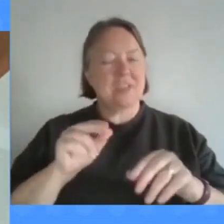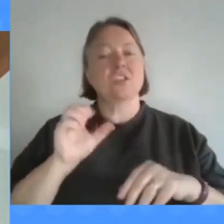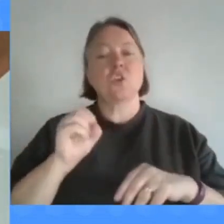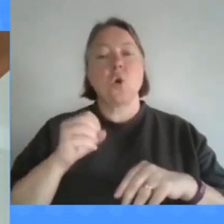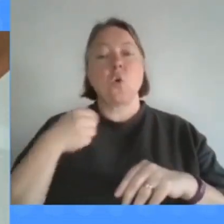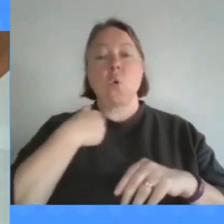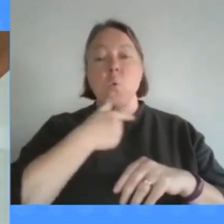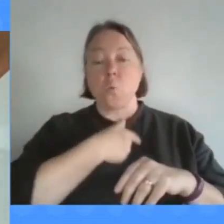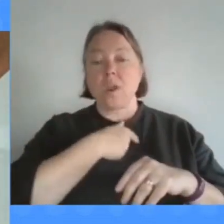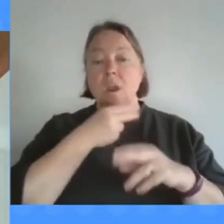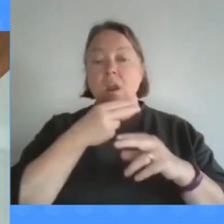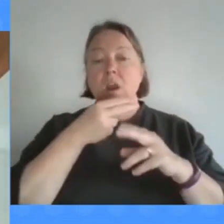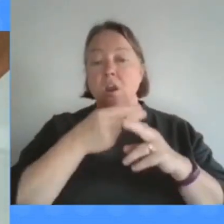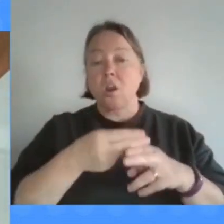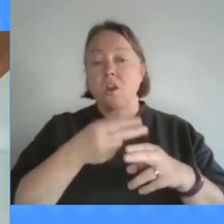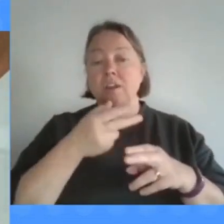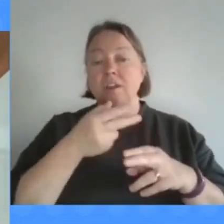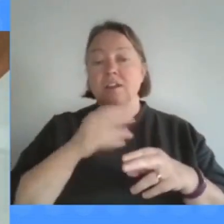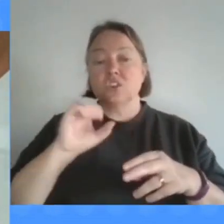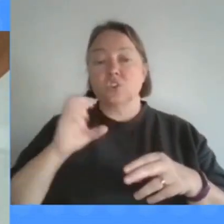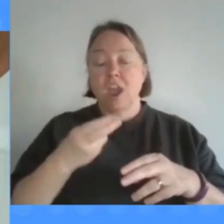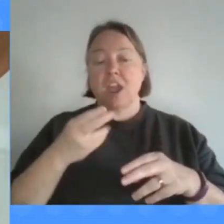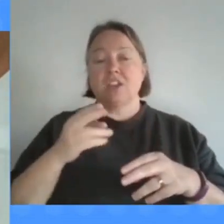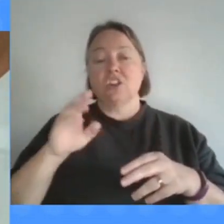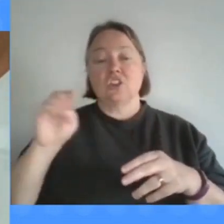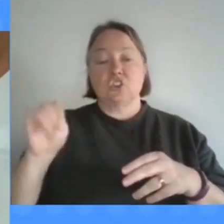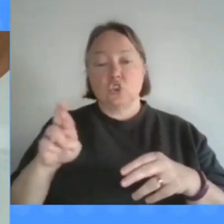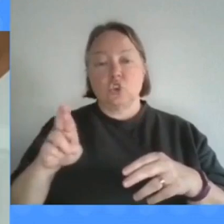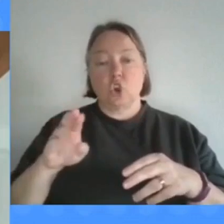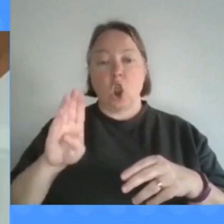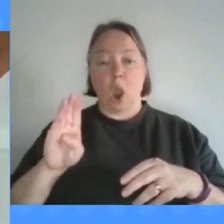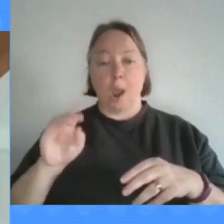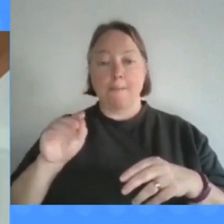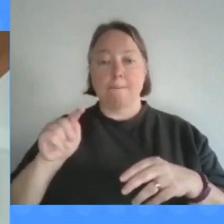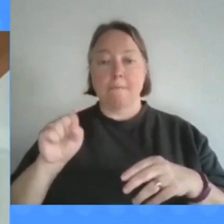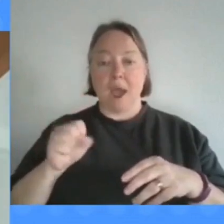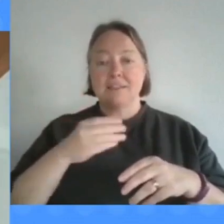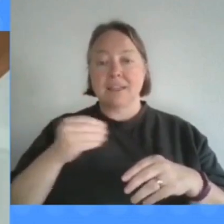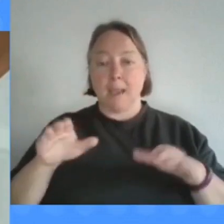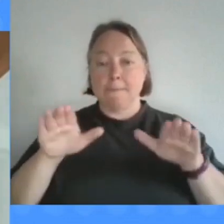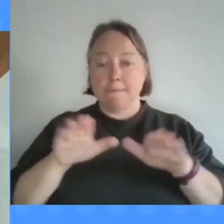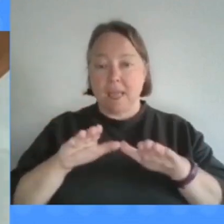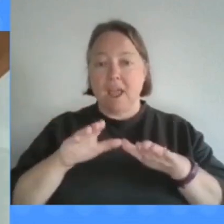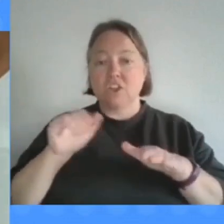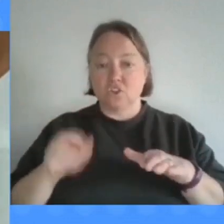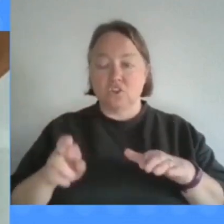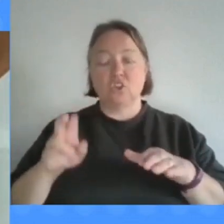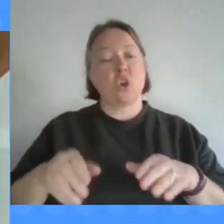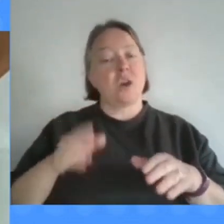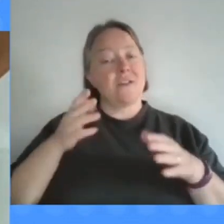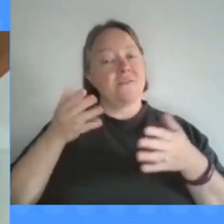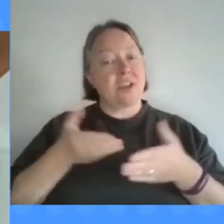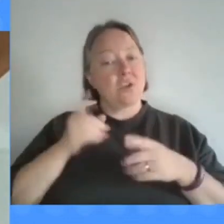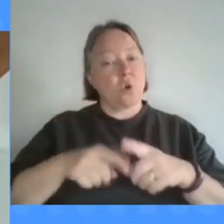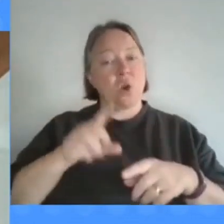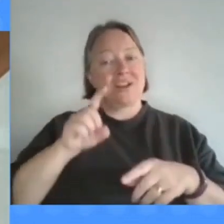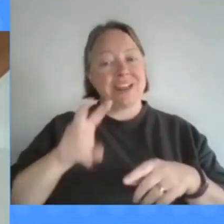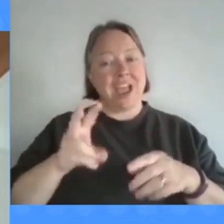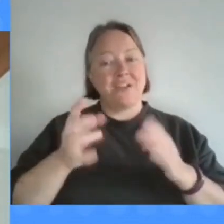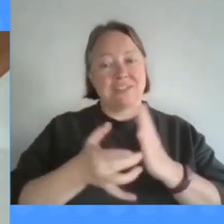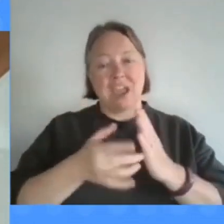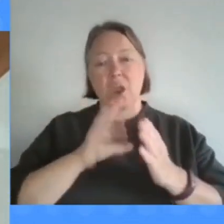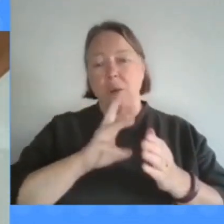we are calling this Scratch Junior Bots and Blocks project, and I invite you to go to our DevTech website into new prototypes so you can check them